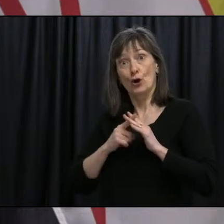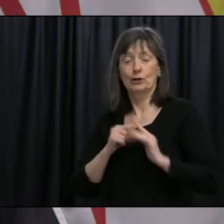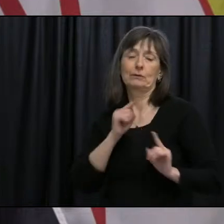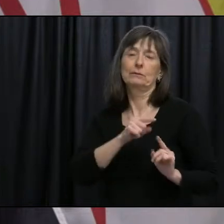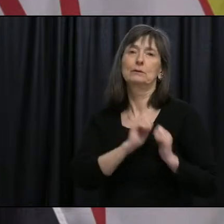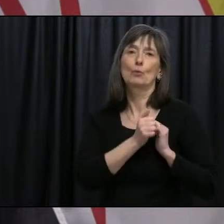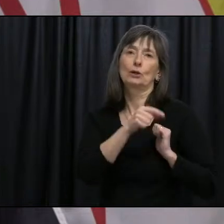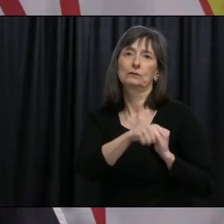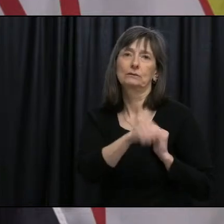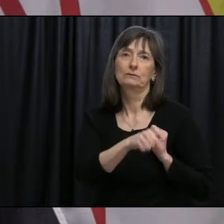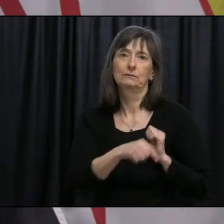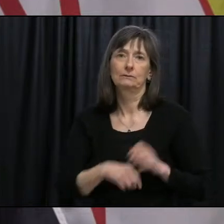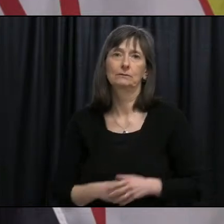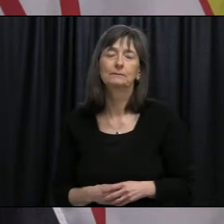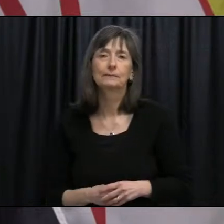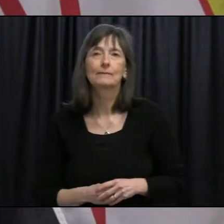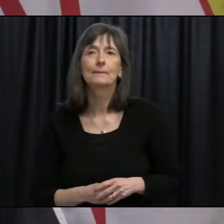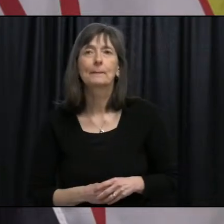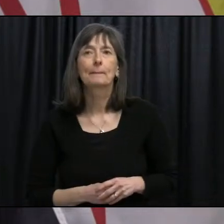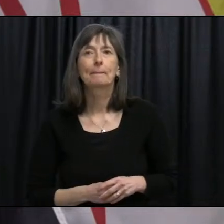about. So.